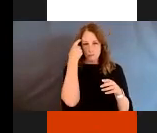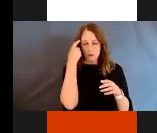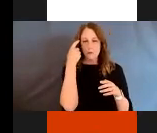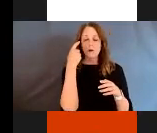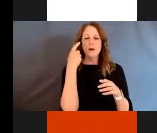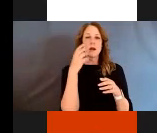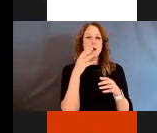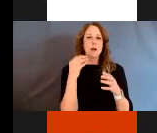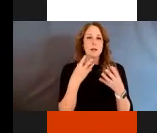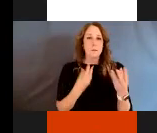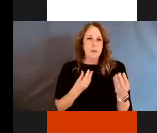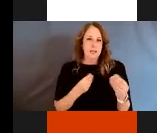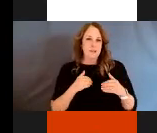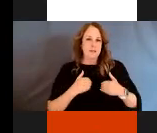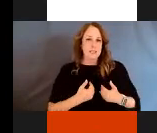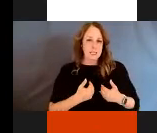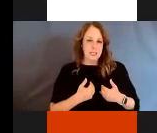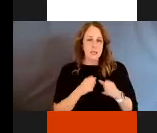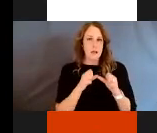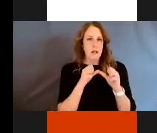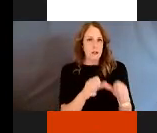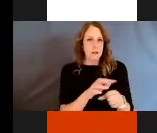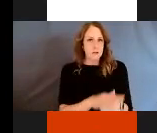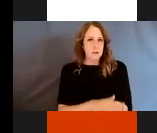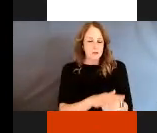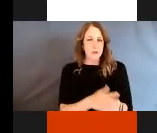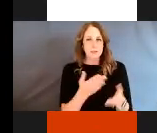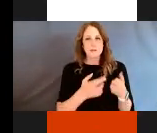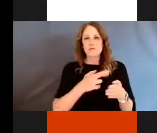may result in burnouts. Next slide.